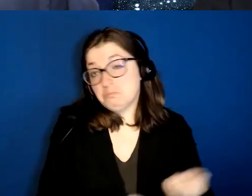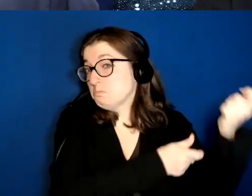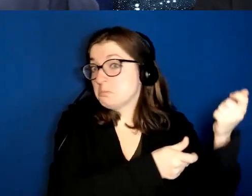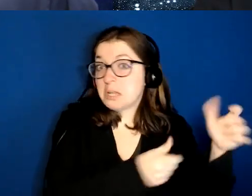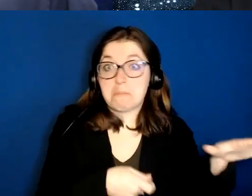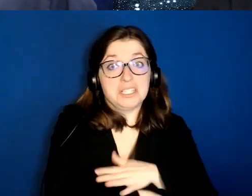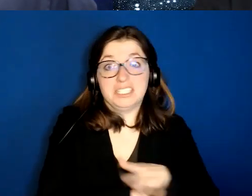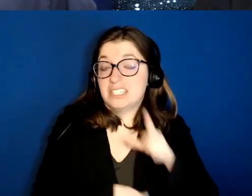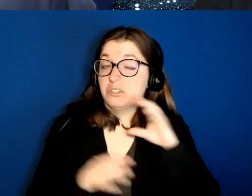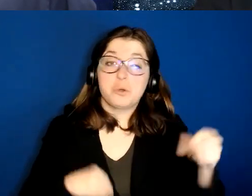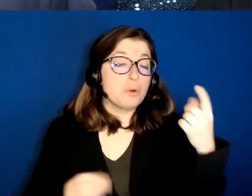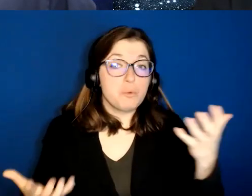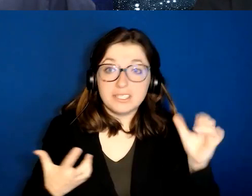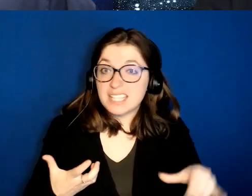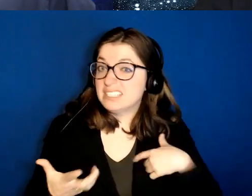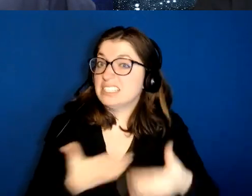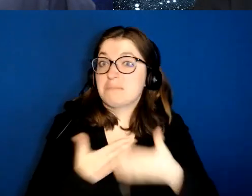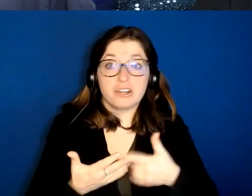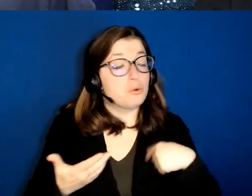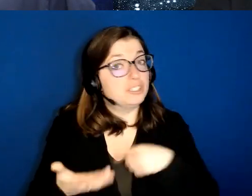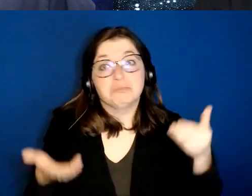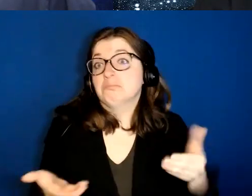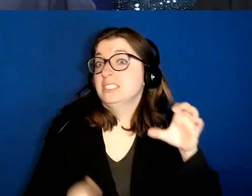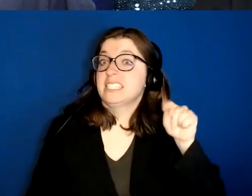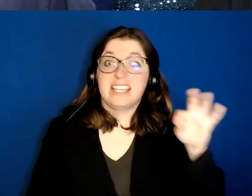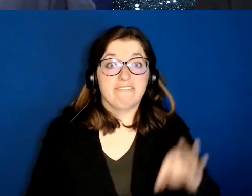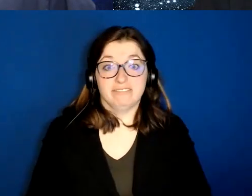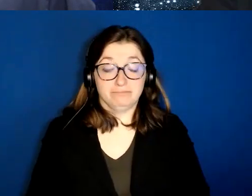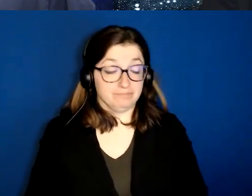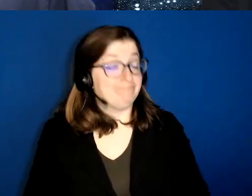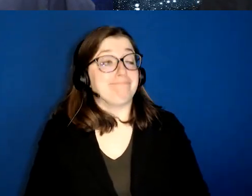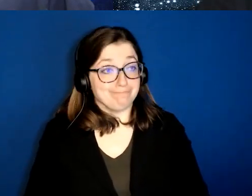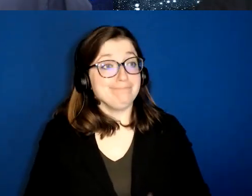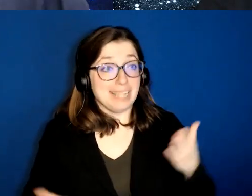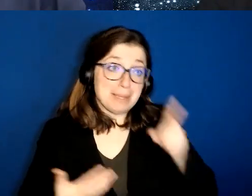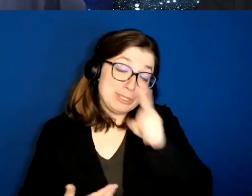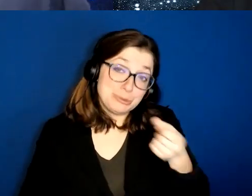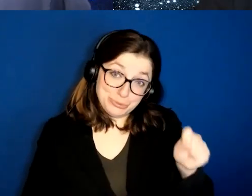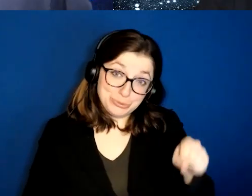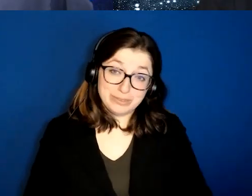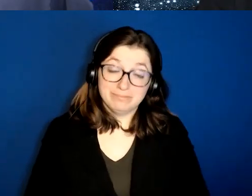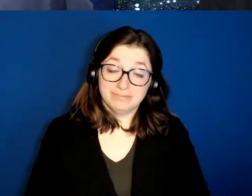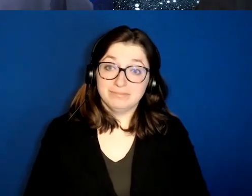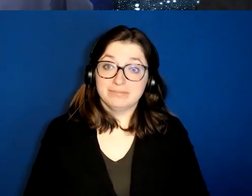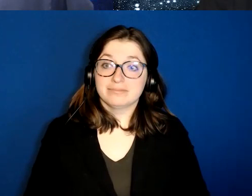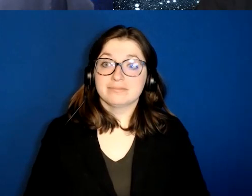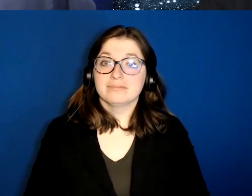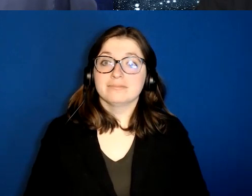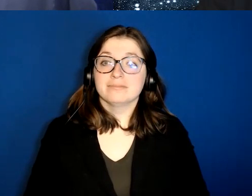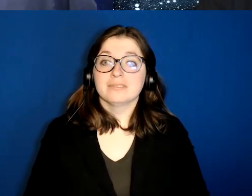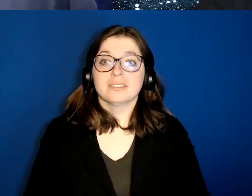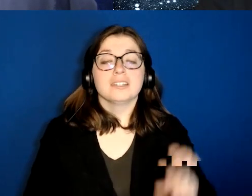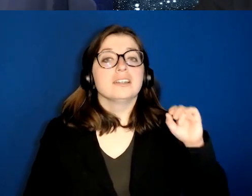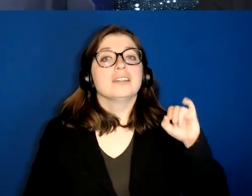wants that. It doesn't matter. We just do CTFs. I said, well, that might very well be true. Well, I started flipping the courses